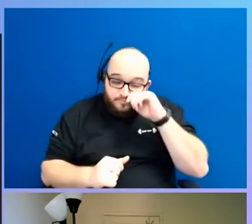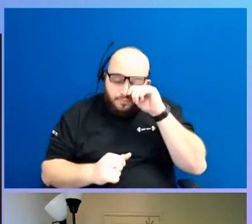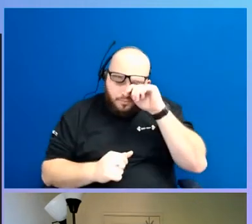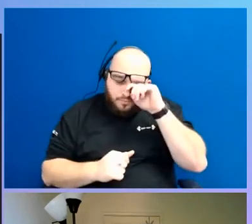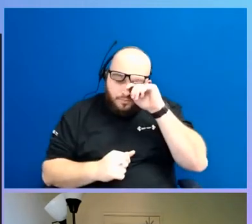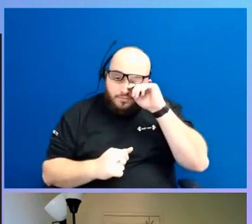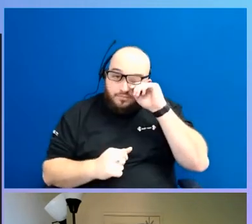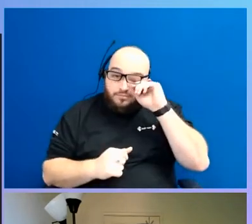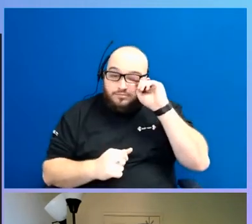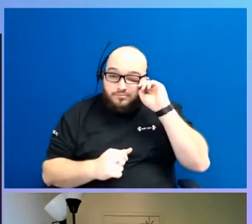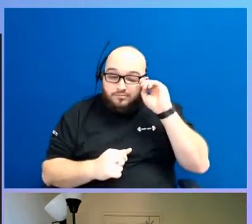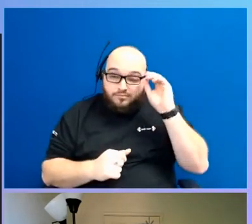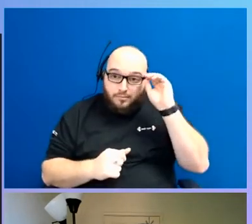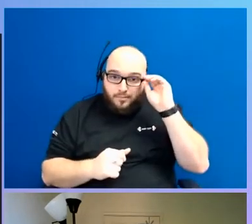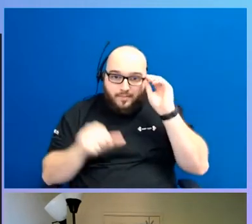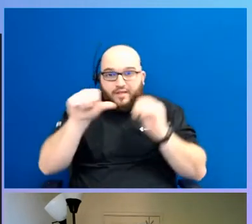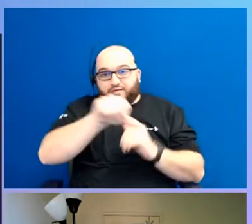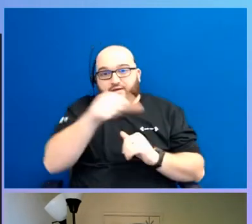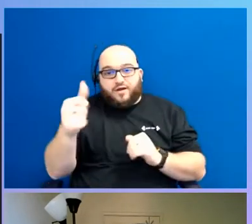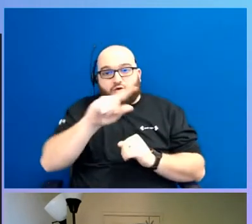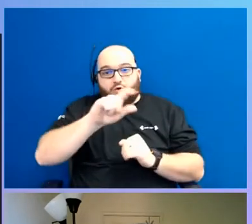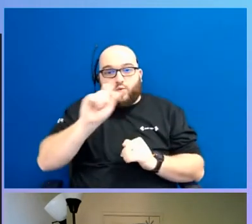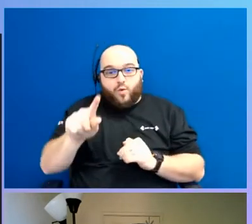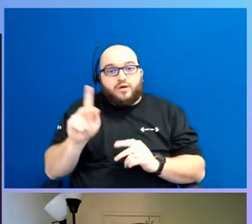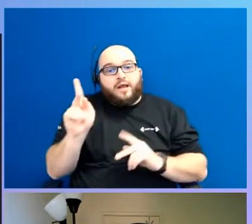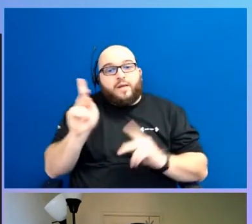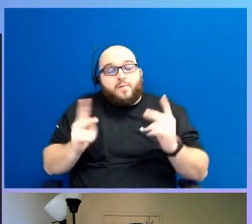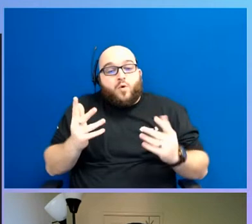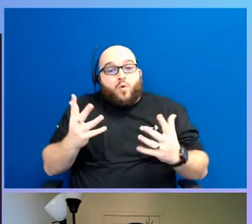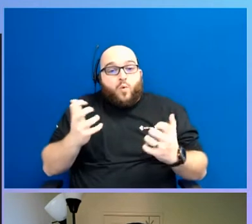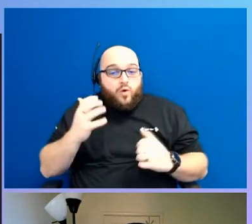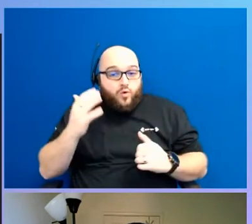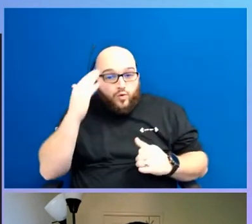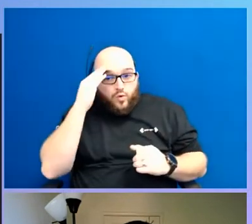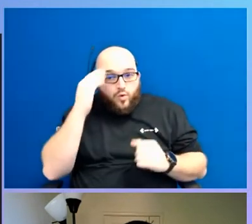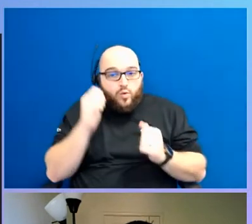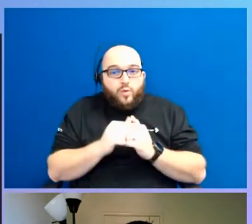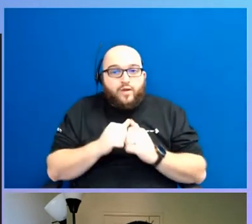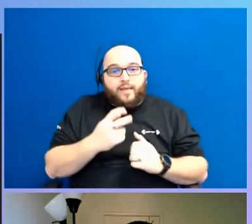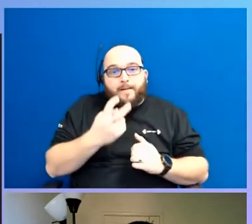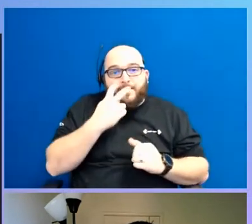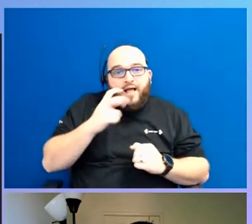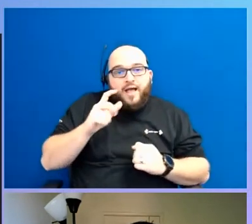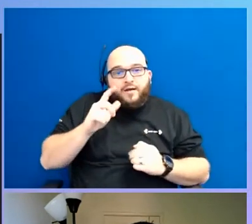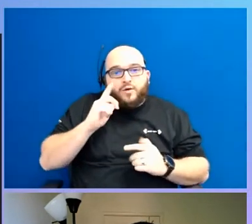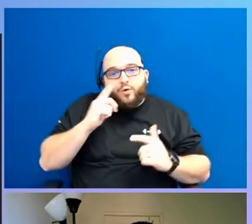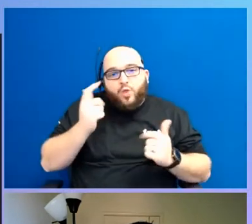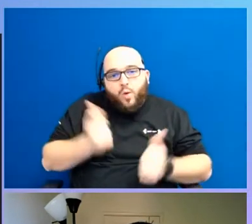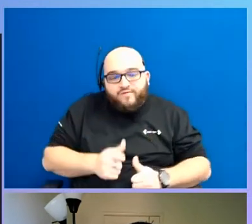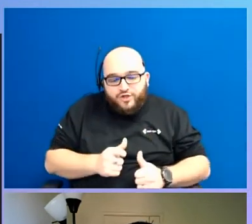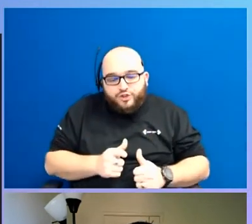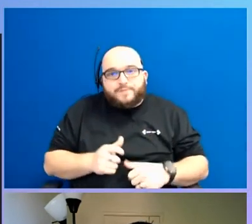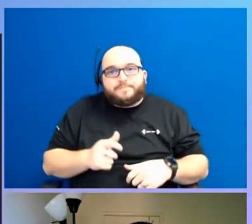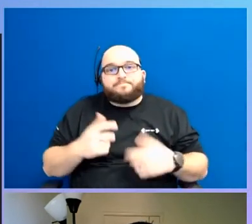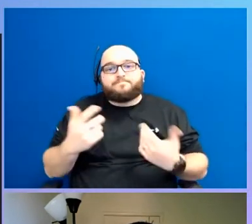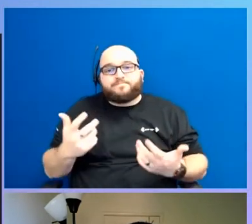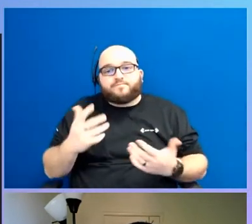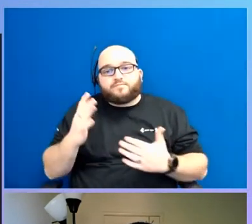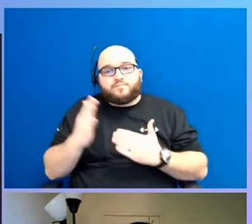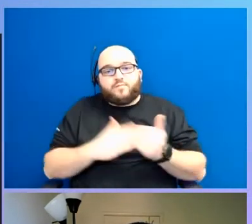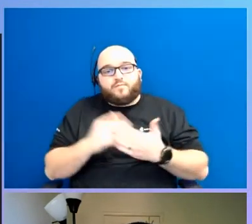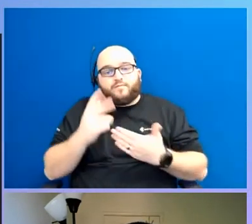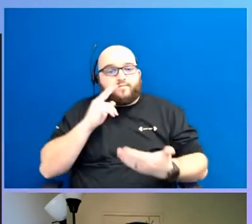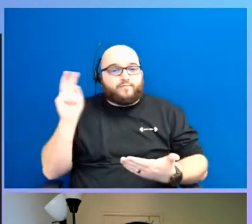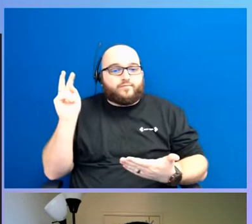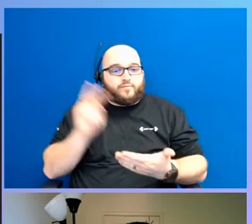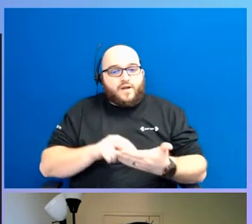The other question people like to ask, especially blind low vision people, when they're looking at